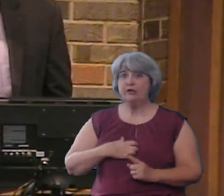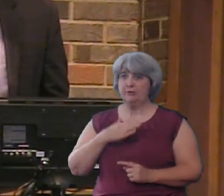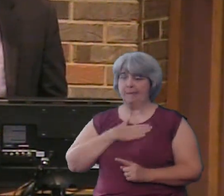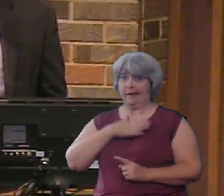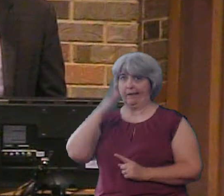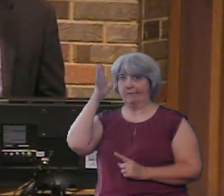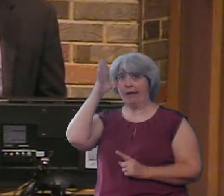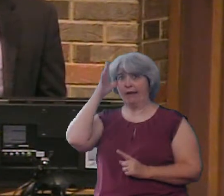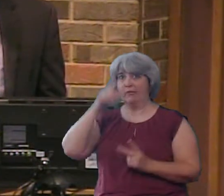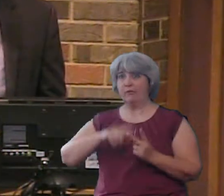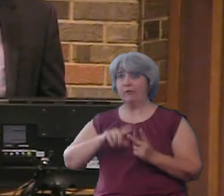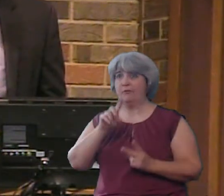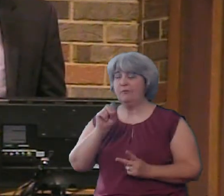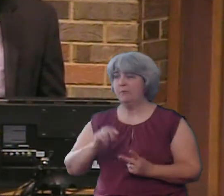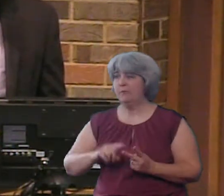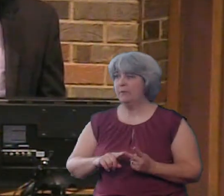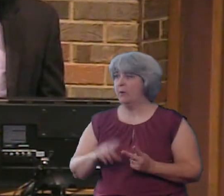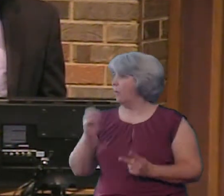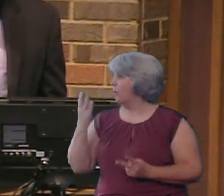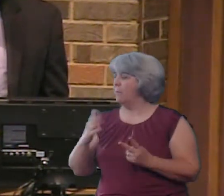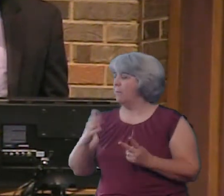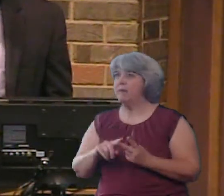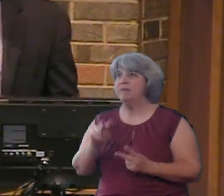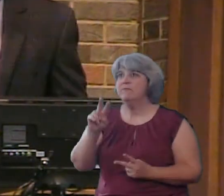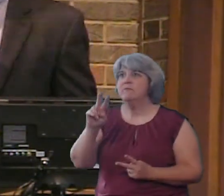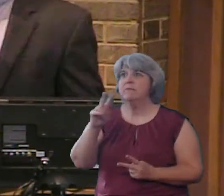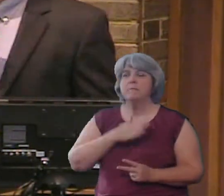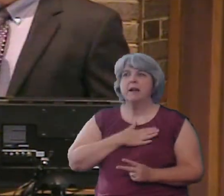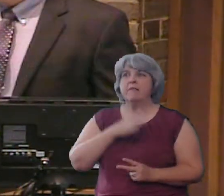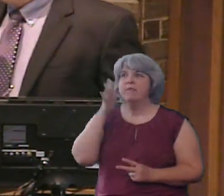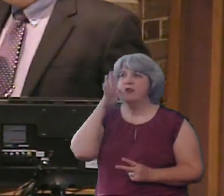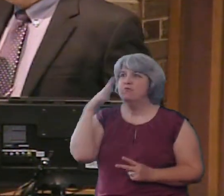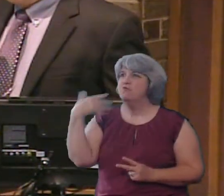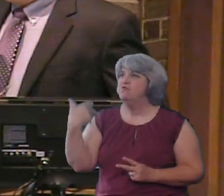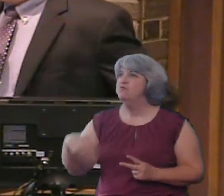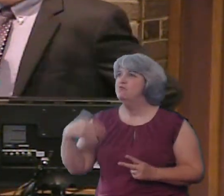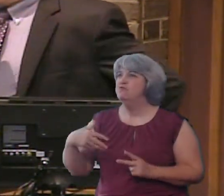perhaps expressed things that he was.